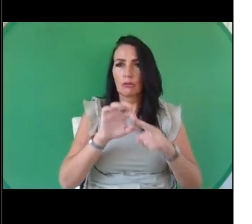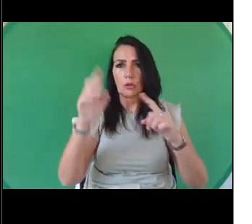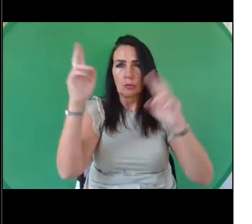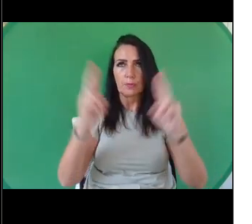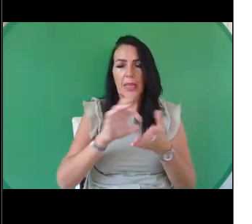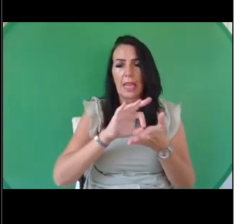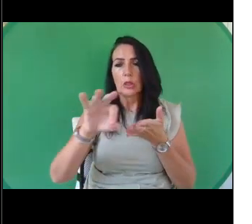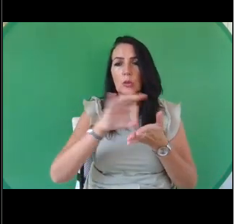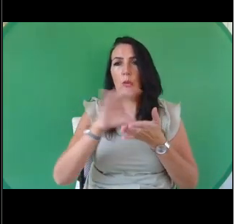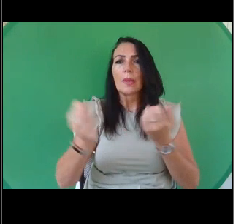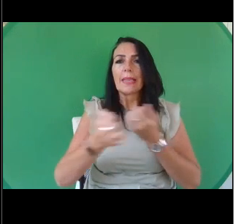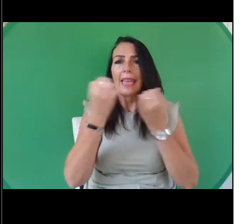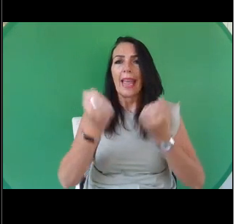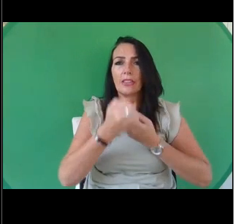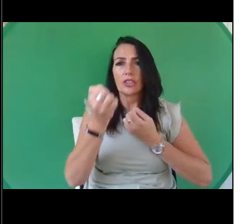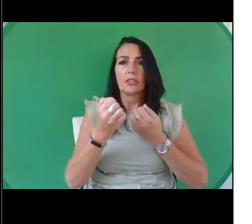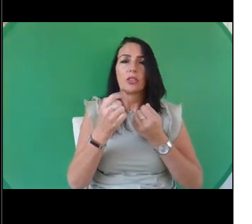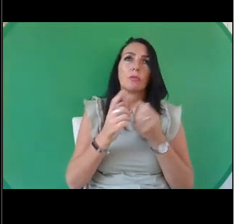we transition to net zero.